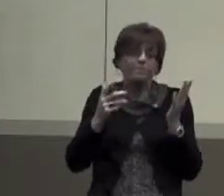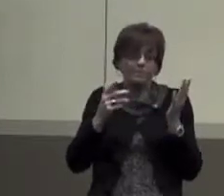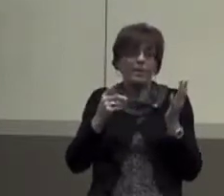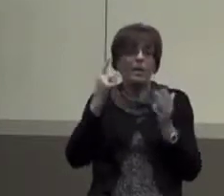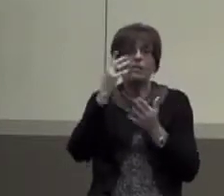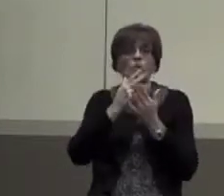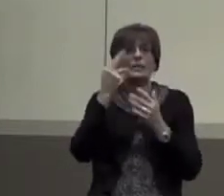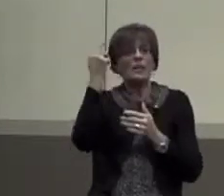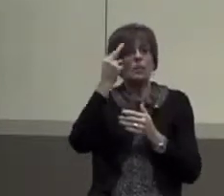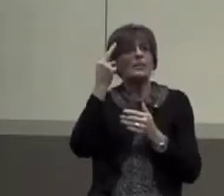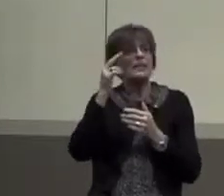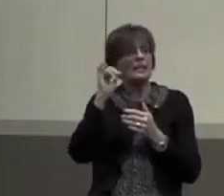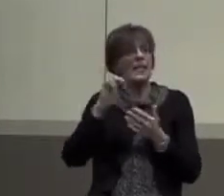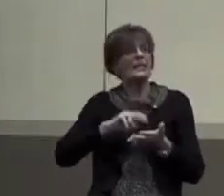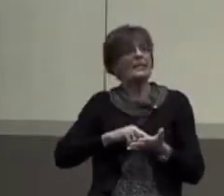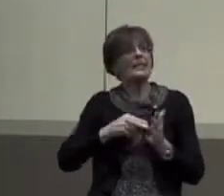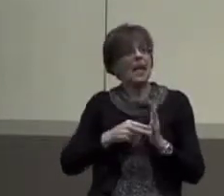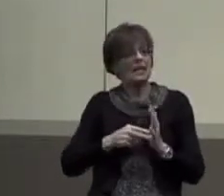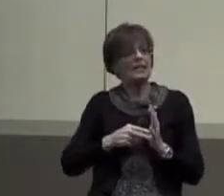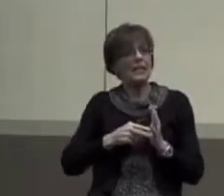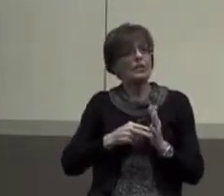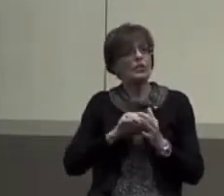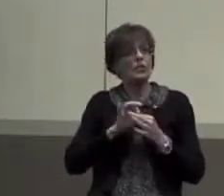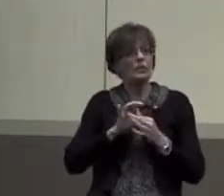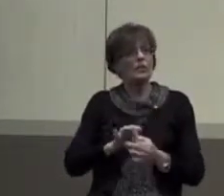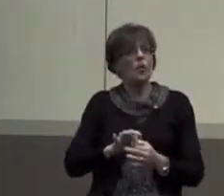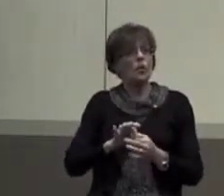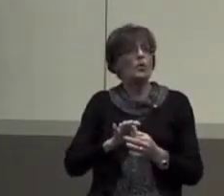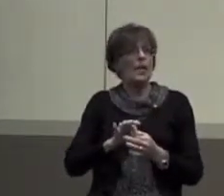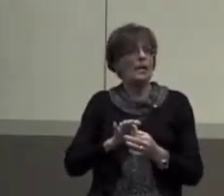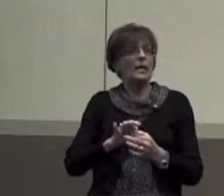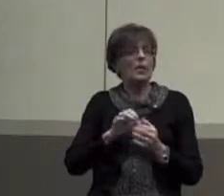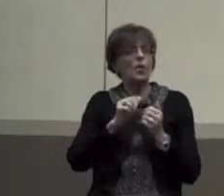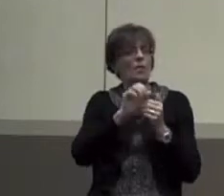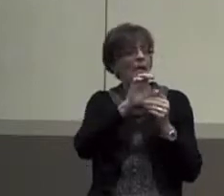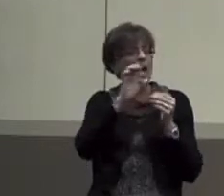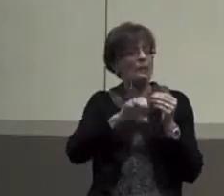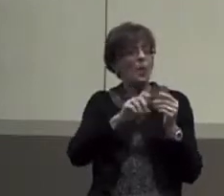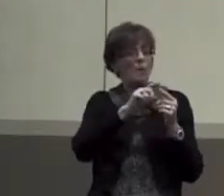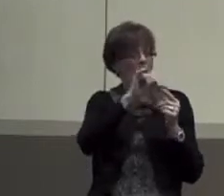that's the connotation that's associated with the word, but consequence itself is not.